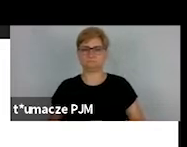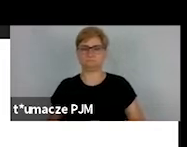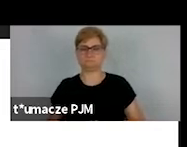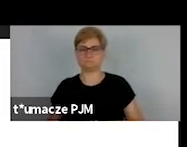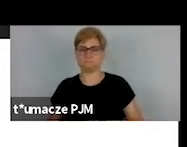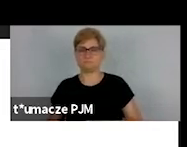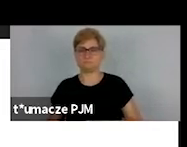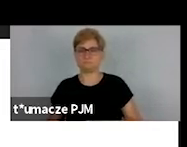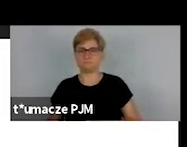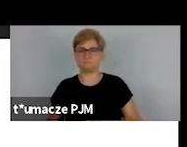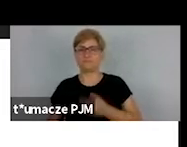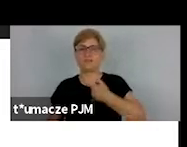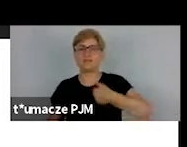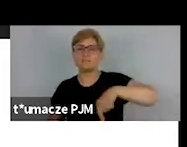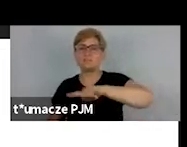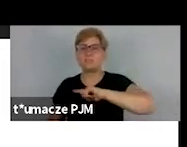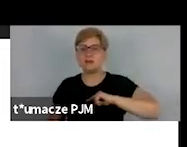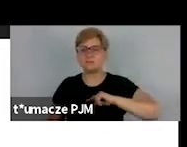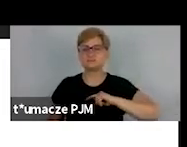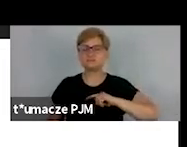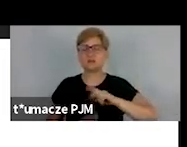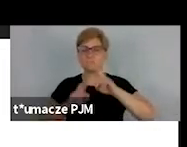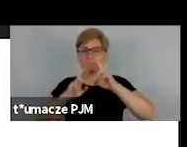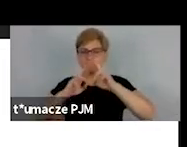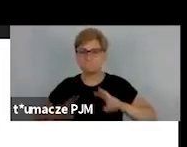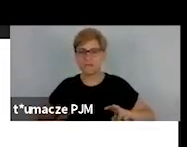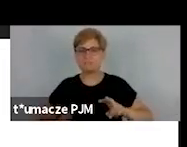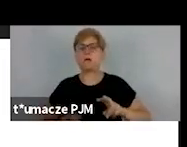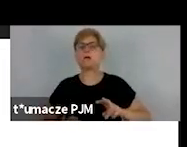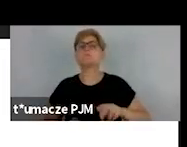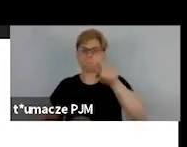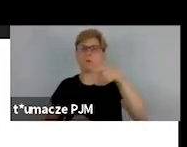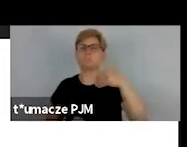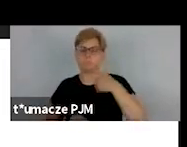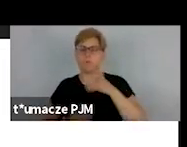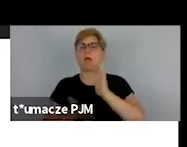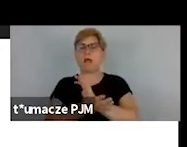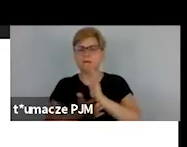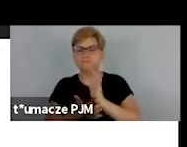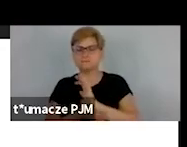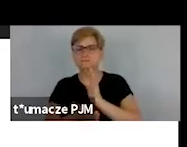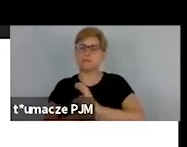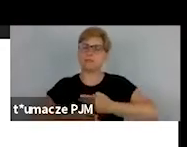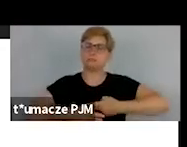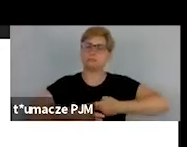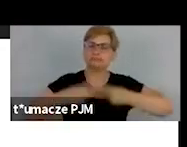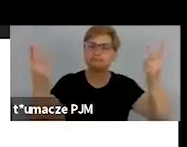main news outlets in South Africa. Next slide.